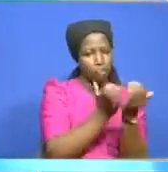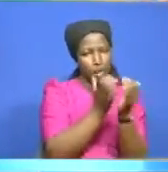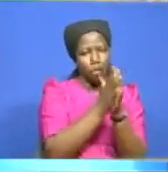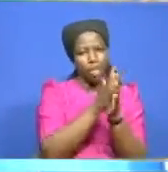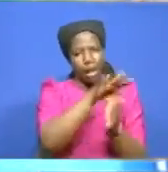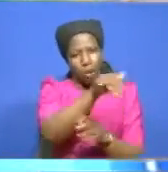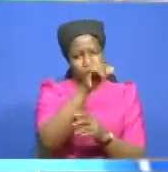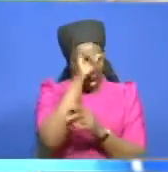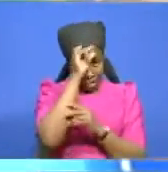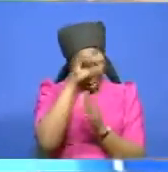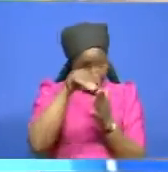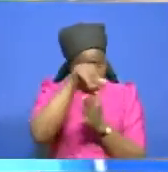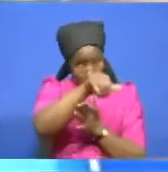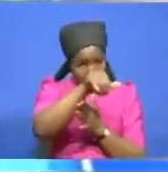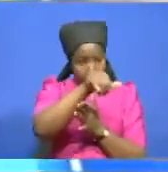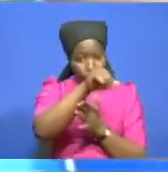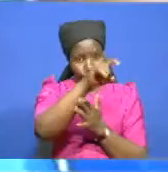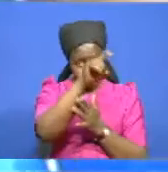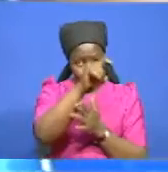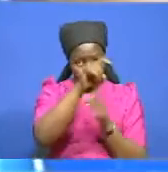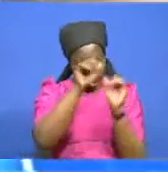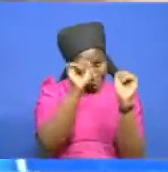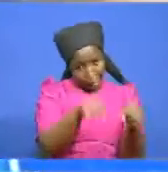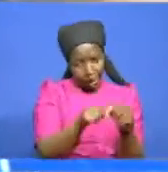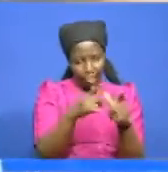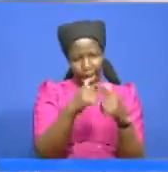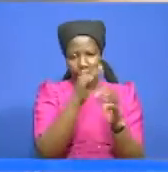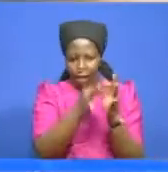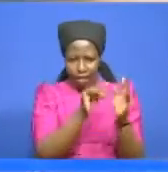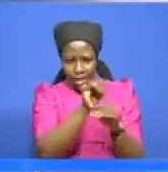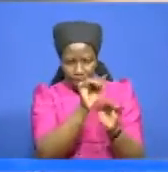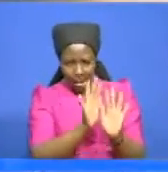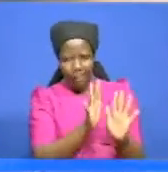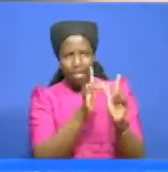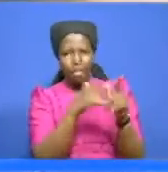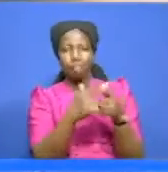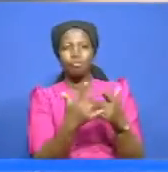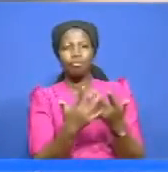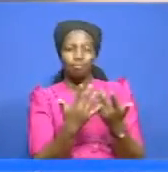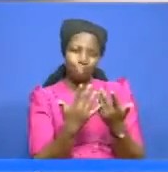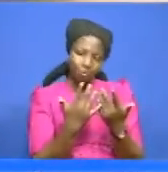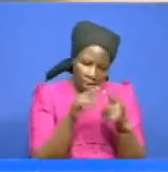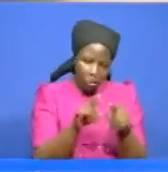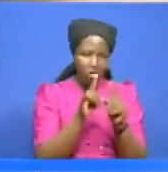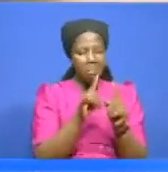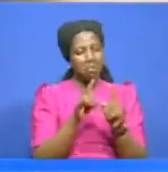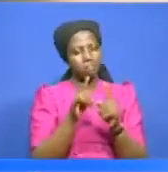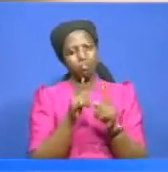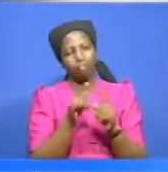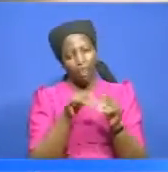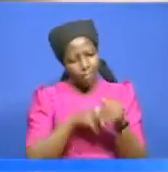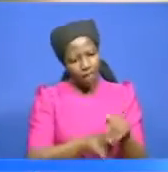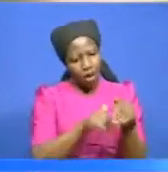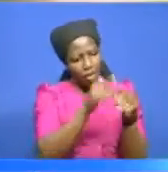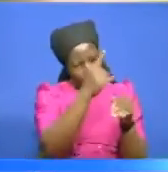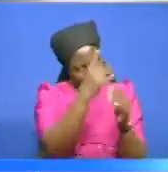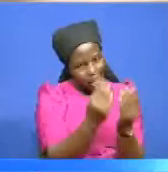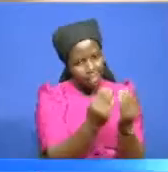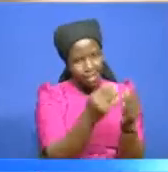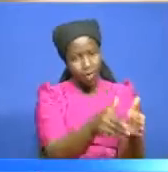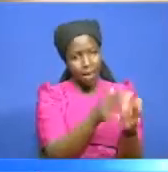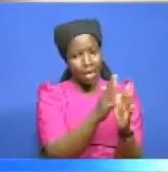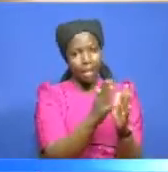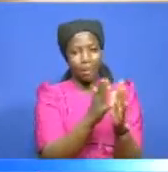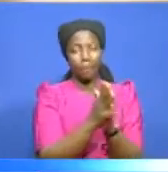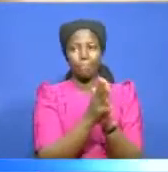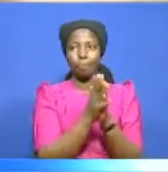probably guarantees repayment, if that's going to be left open-ended, then of course they'll go for the easier way. To address that or